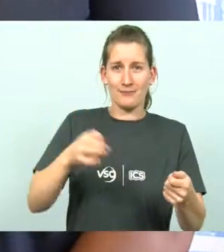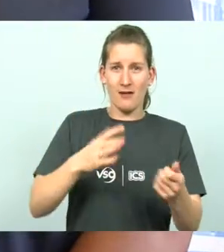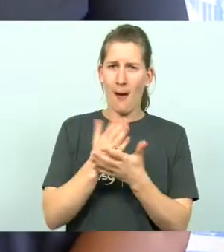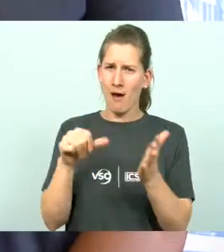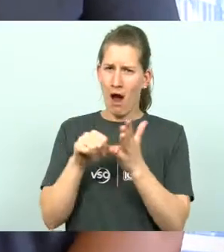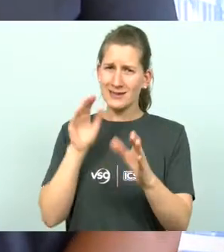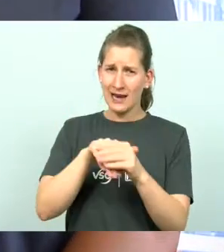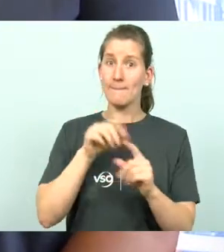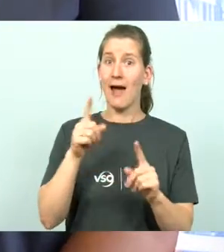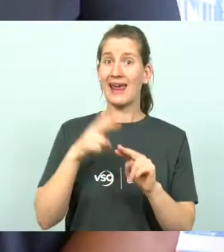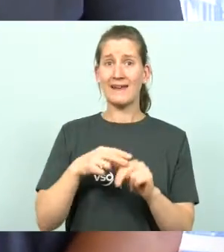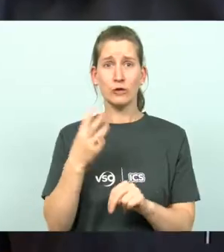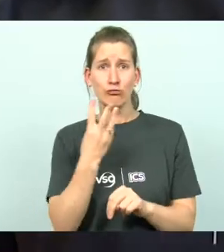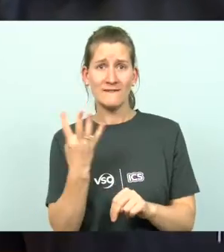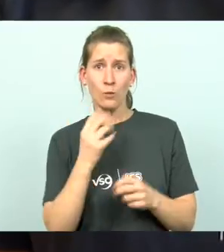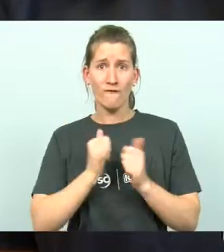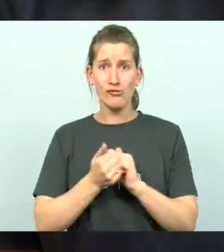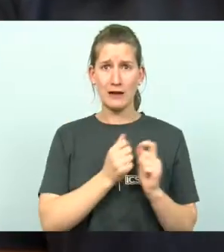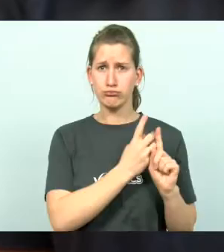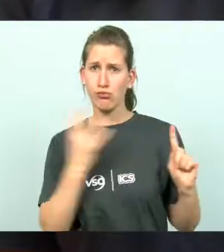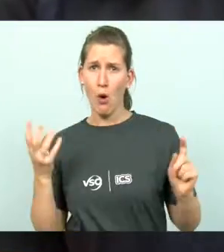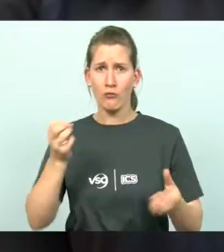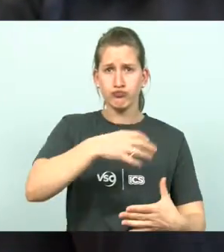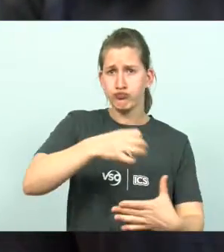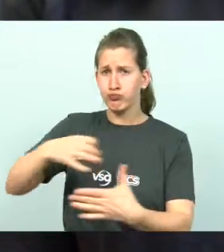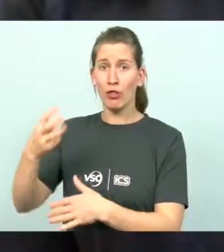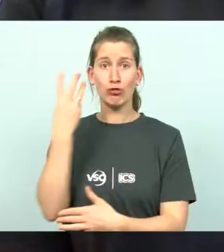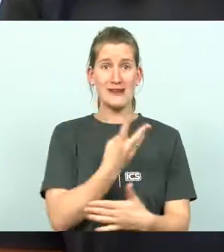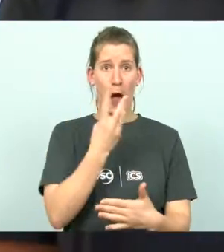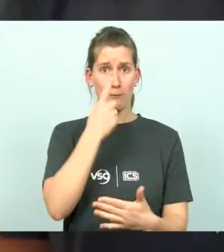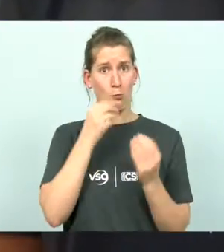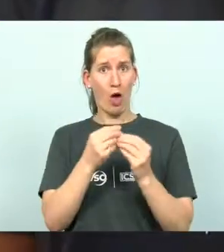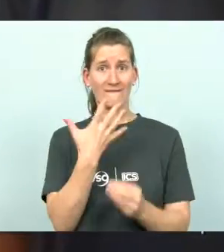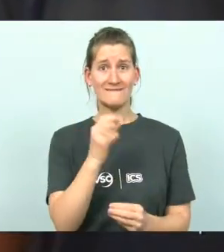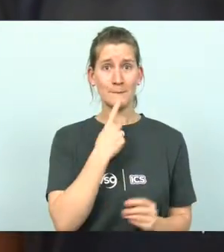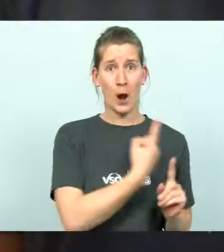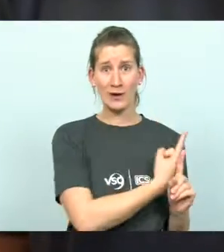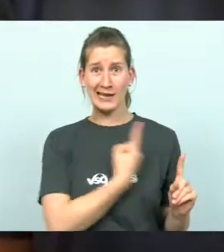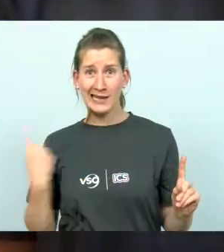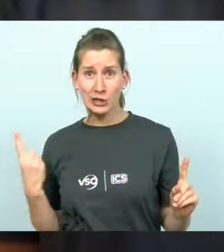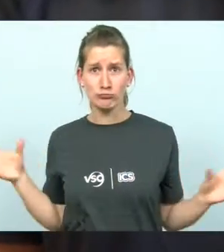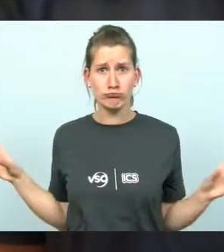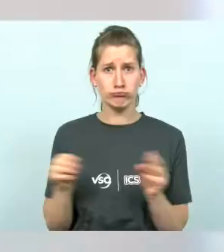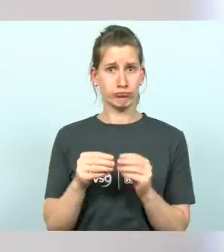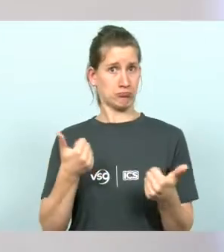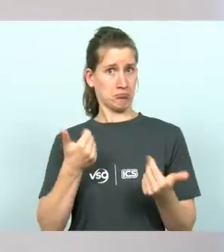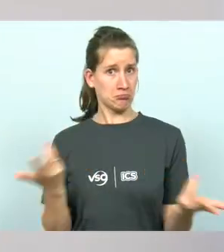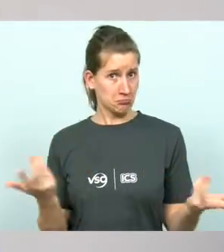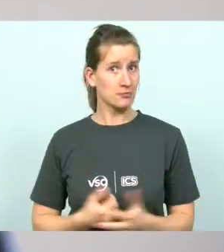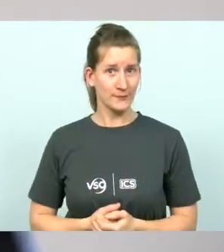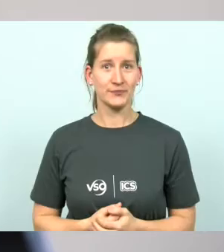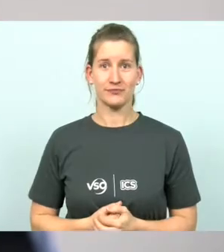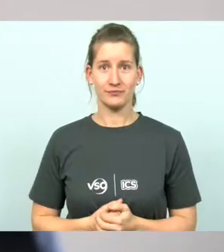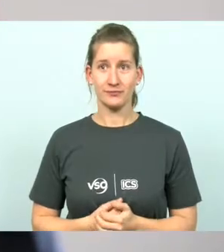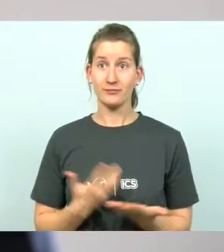you can get in with 4 to 5 friends and pack people's bags for 3 hours, then you can expect approximately £50 per person. Remember, it's